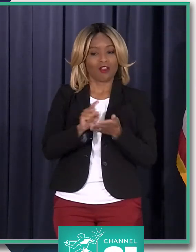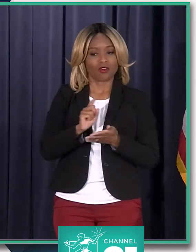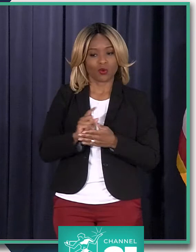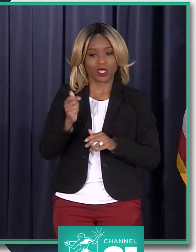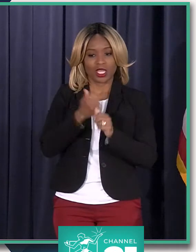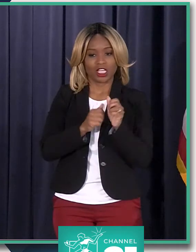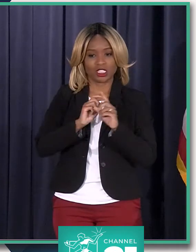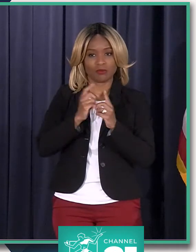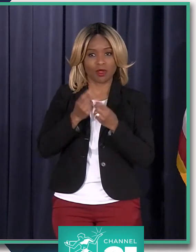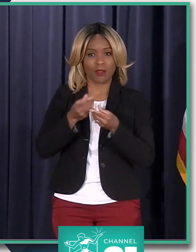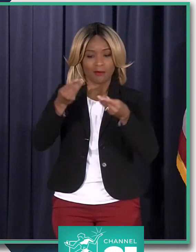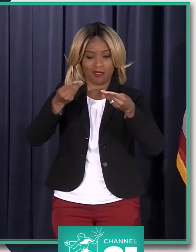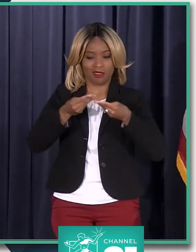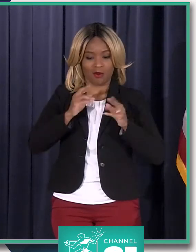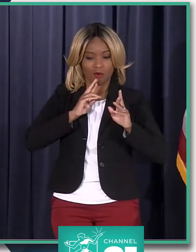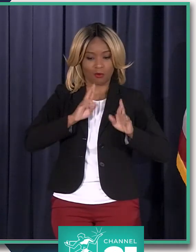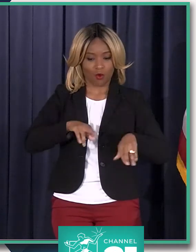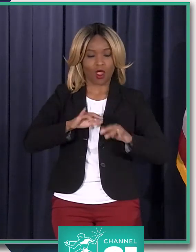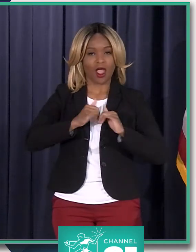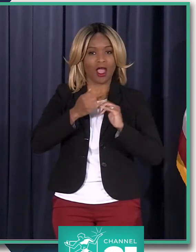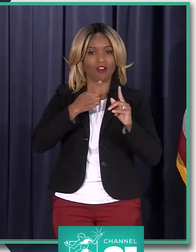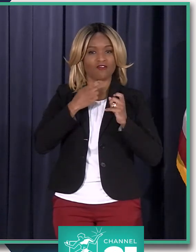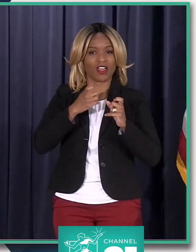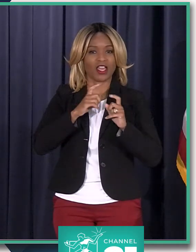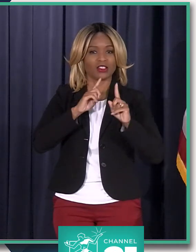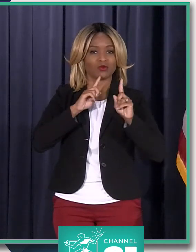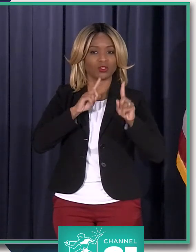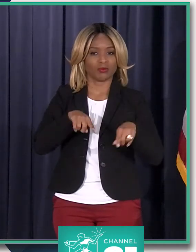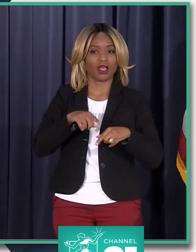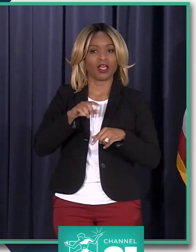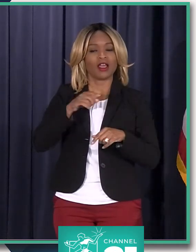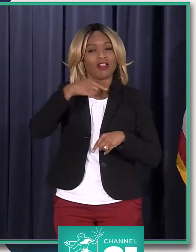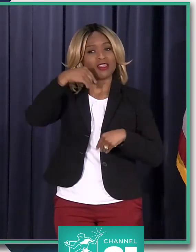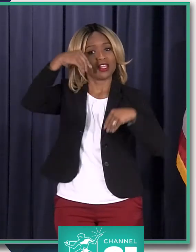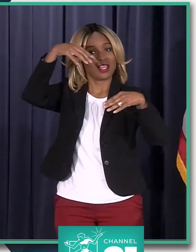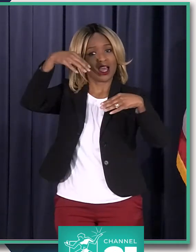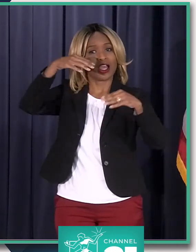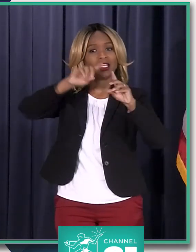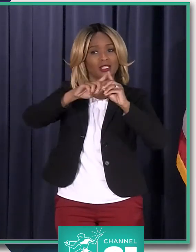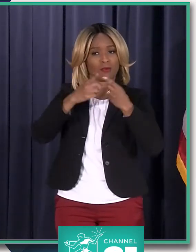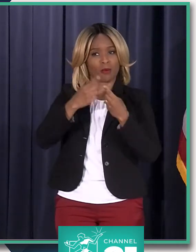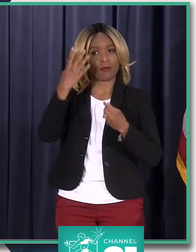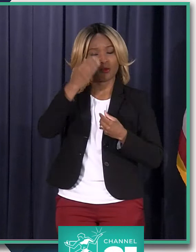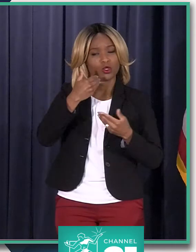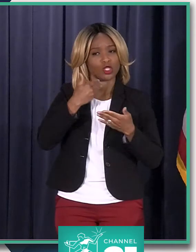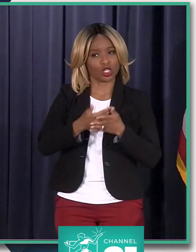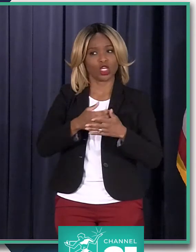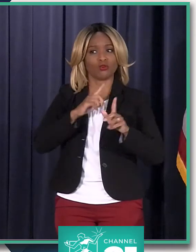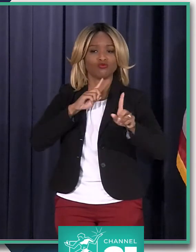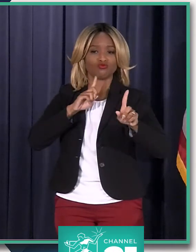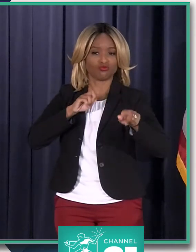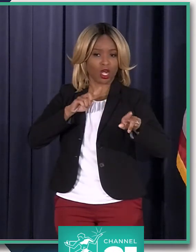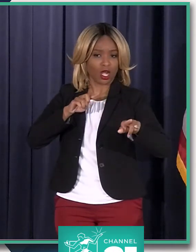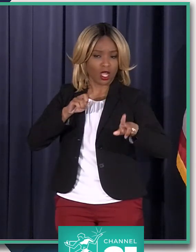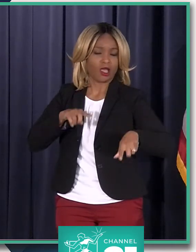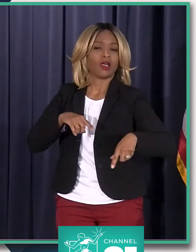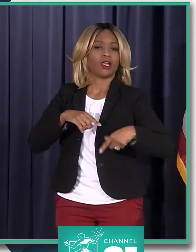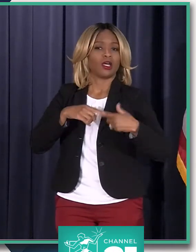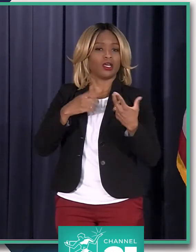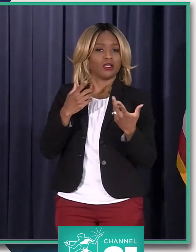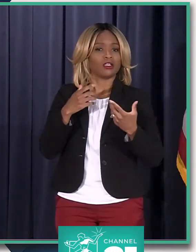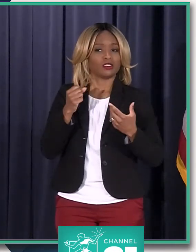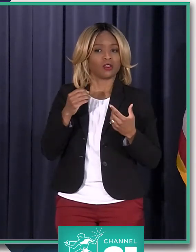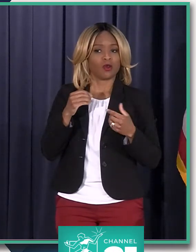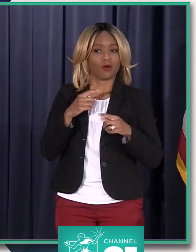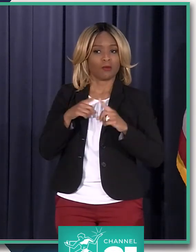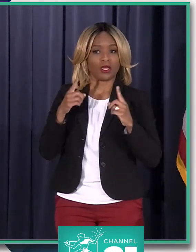a full report on how fast they responded. The lighting department's pretty good about responding to this, but now that Hakeem